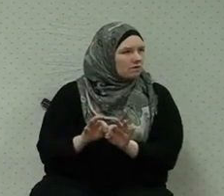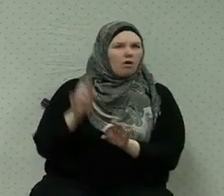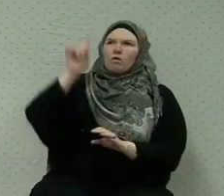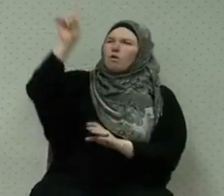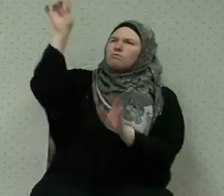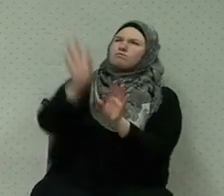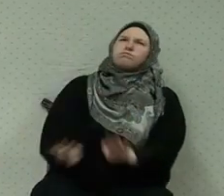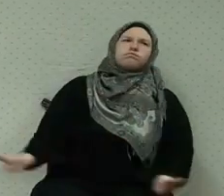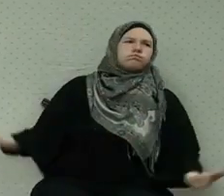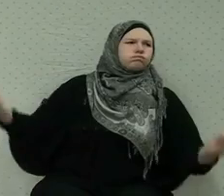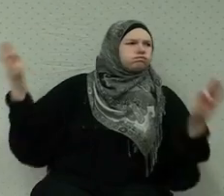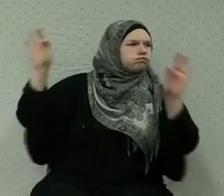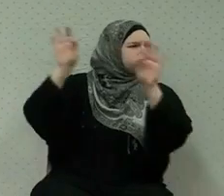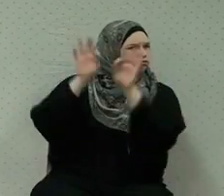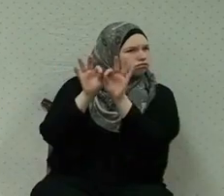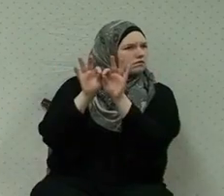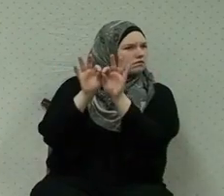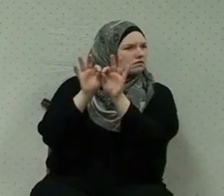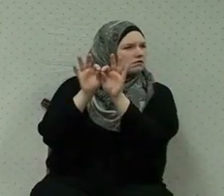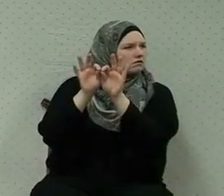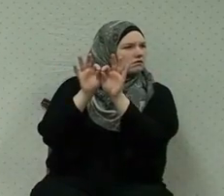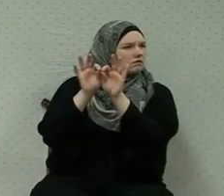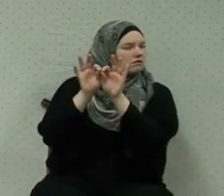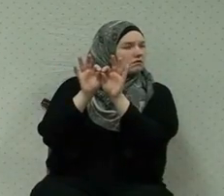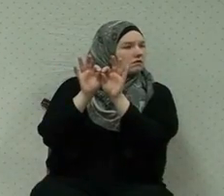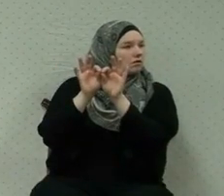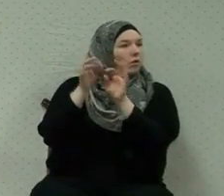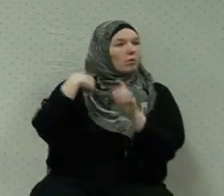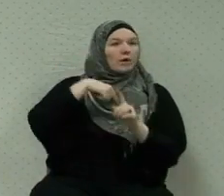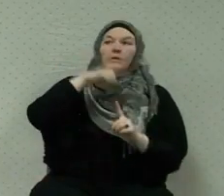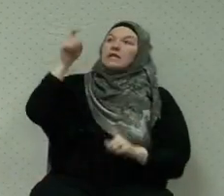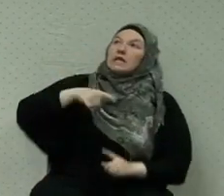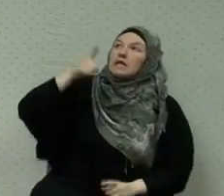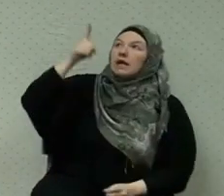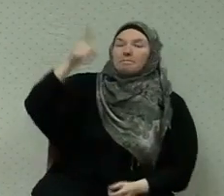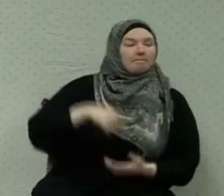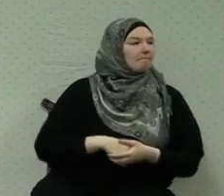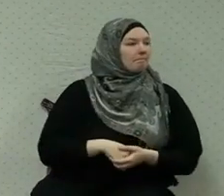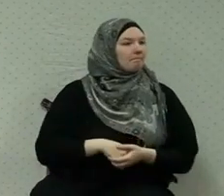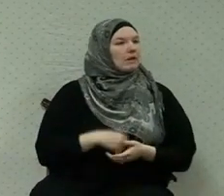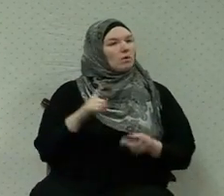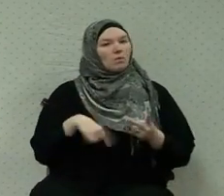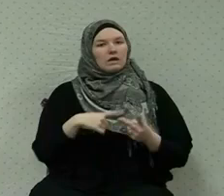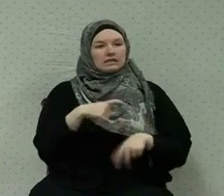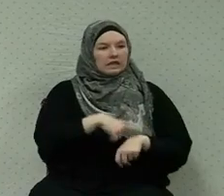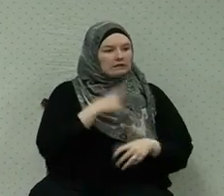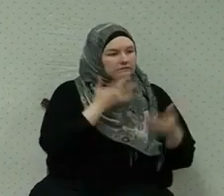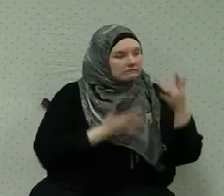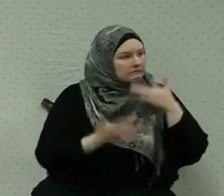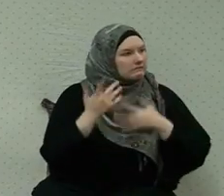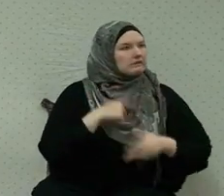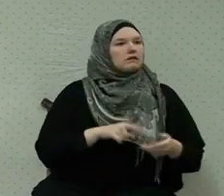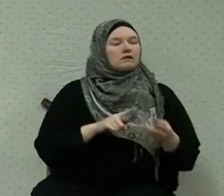important according to the goggle we put on when we need him, when it is tight, when it is